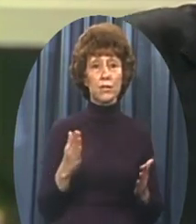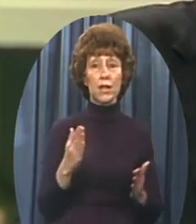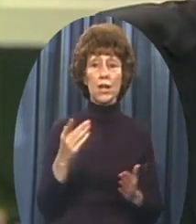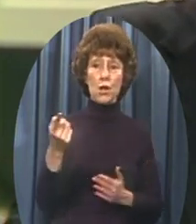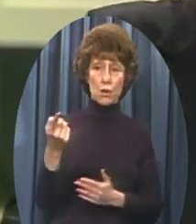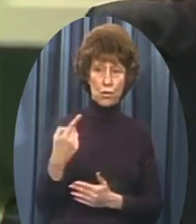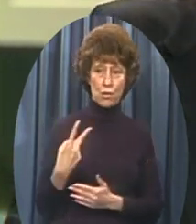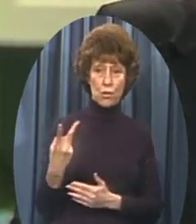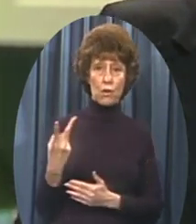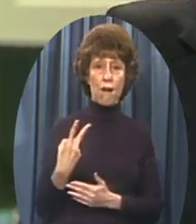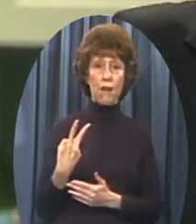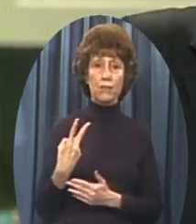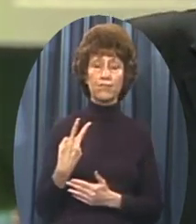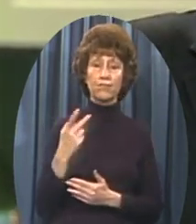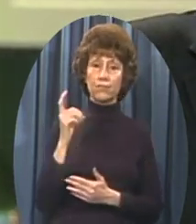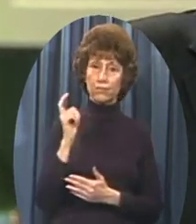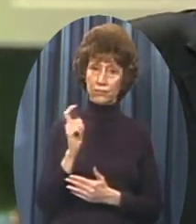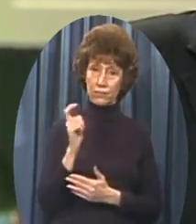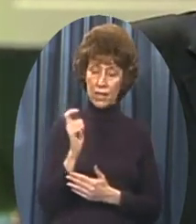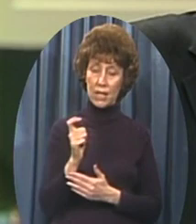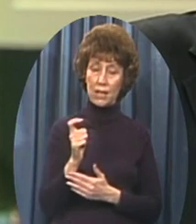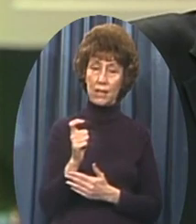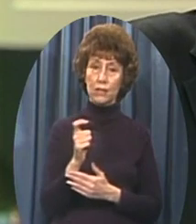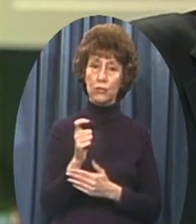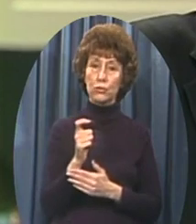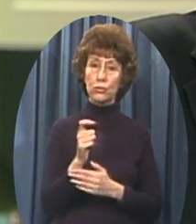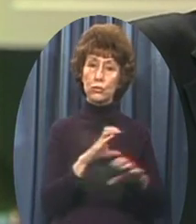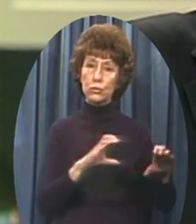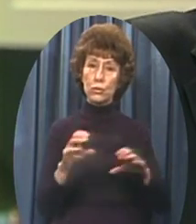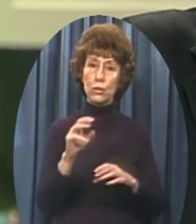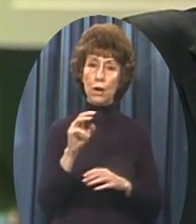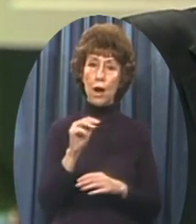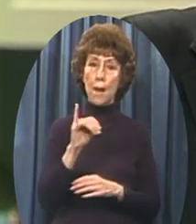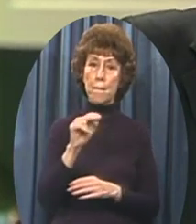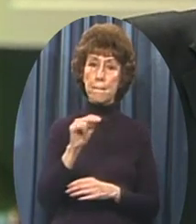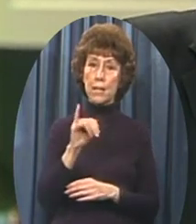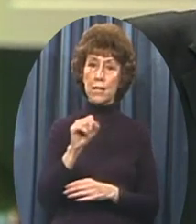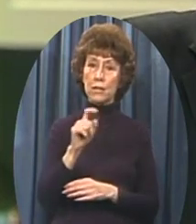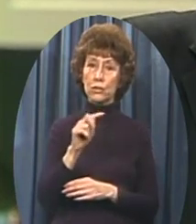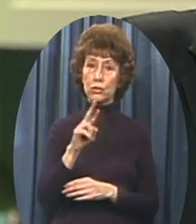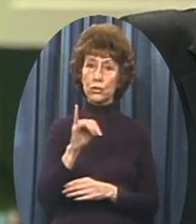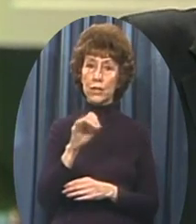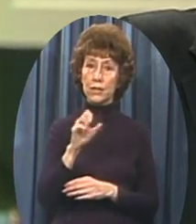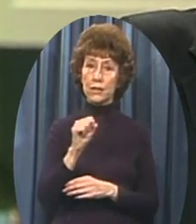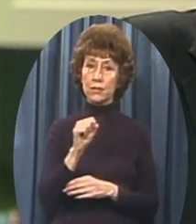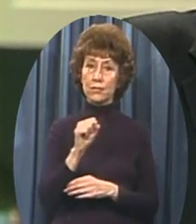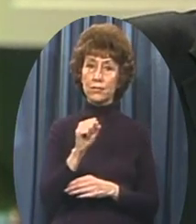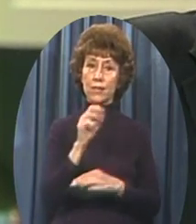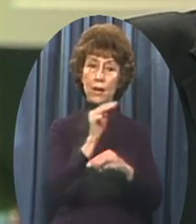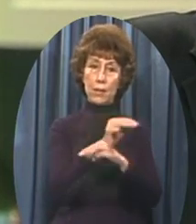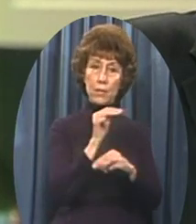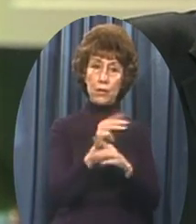have our churches to pastor and our ministries to perform, leading people to know Jesus.